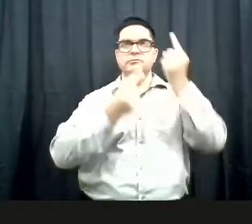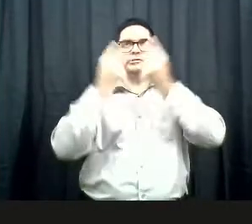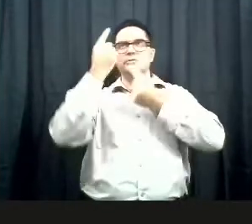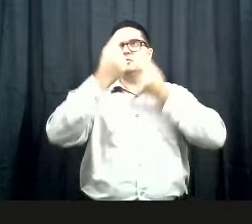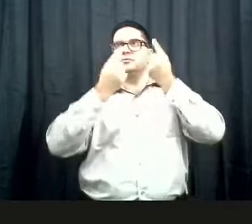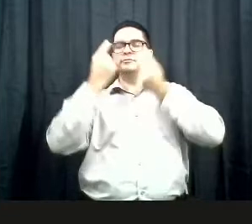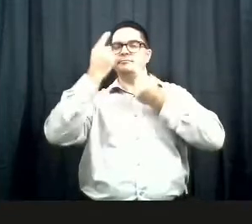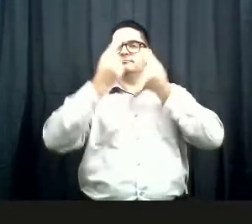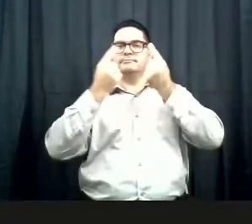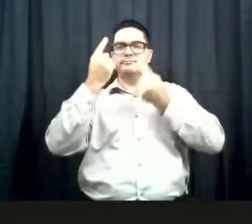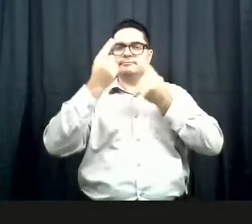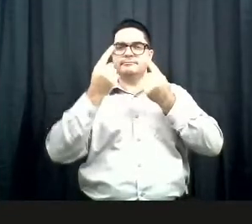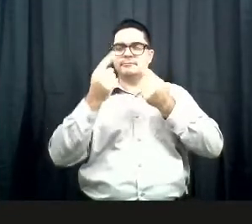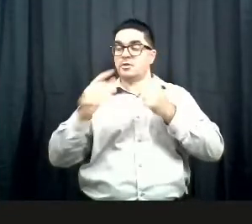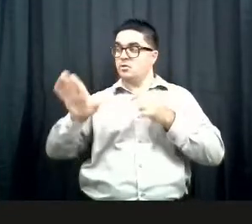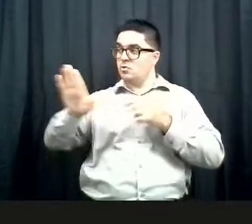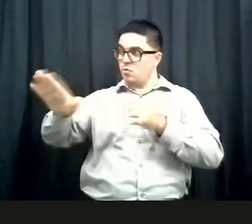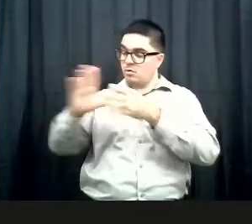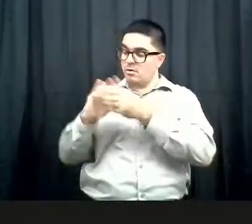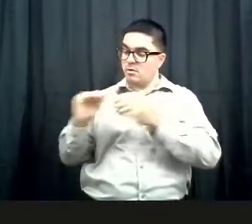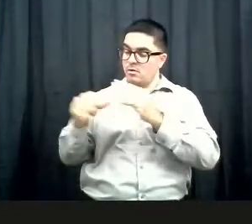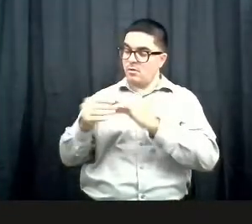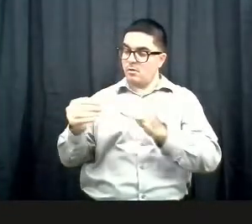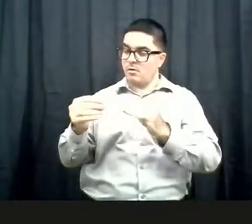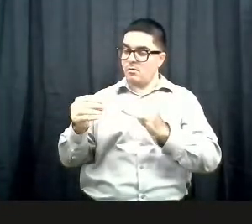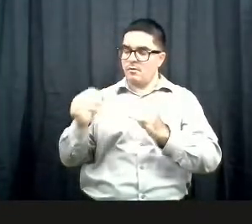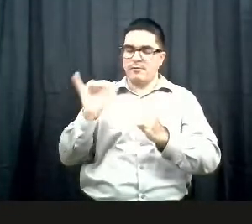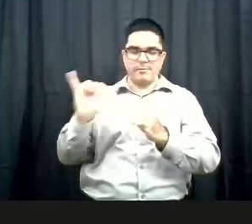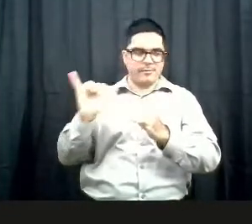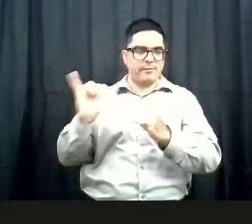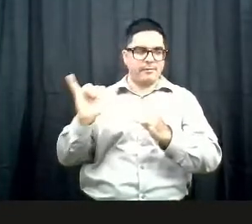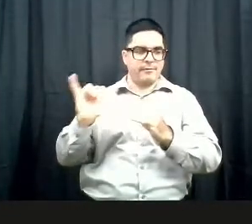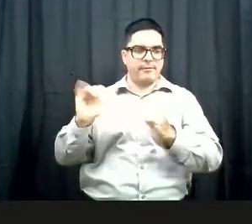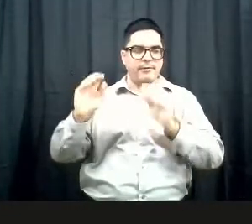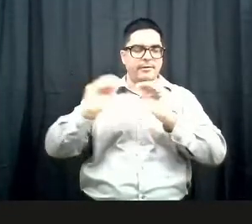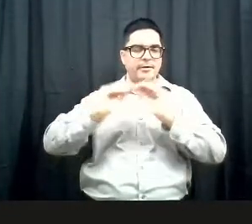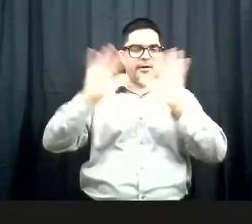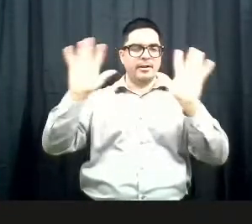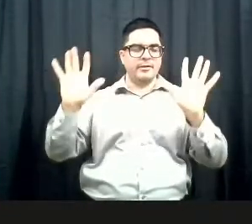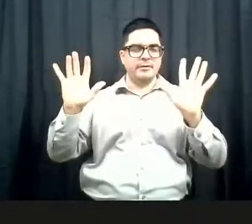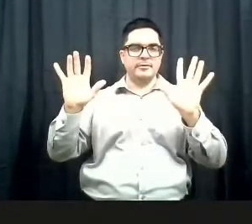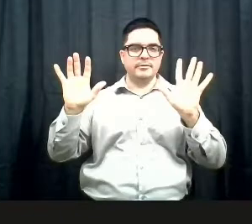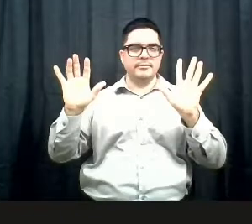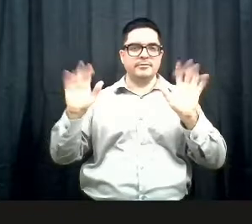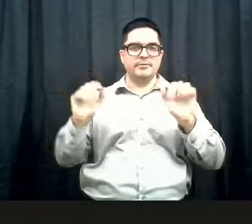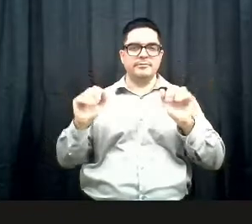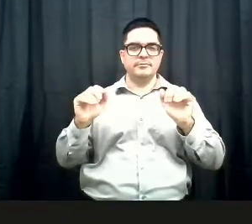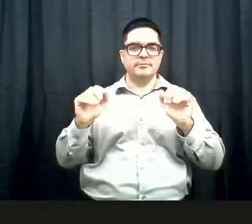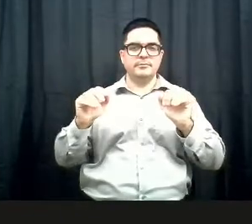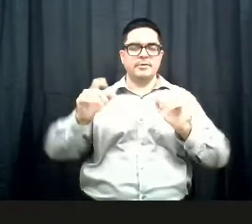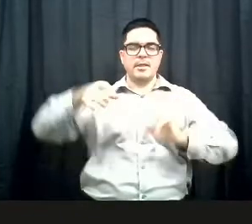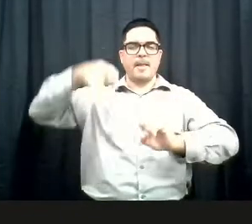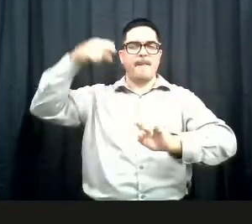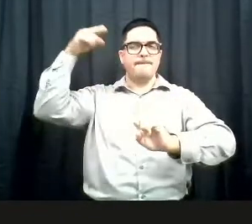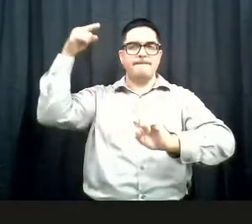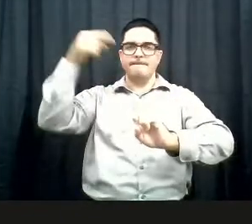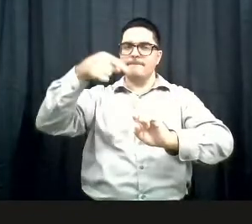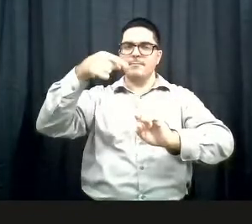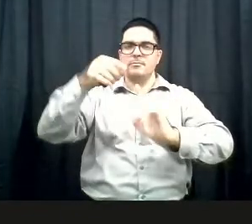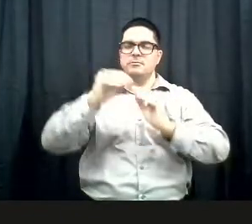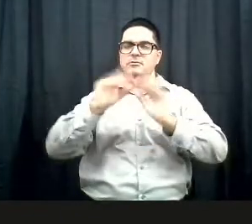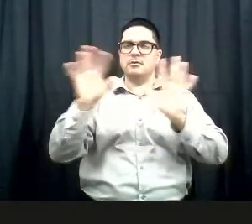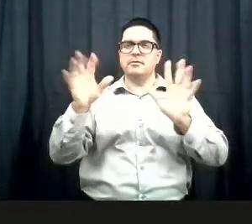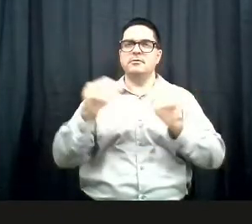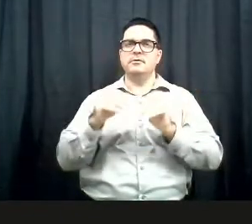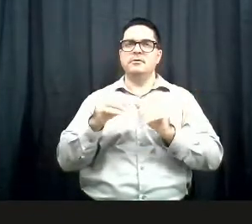your comments kind of brought to me is in some way it kind of crystallizes, as you often do, the point. And I think part of the challenge in all of